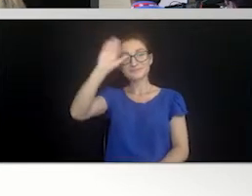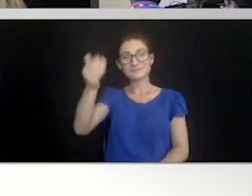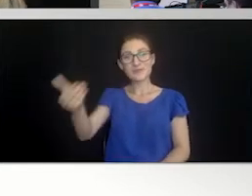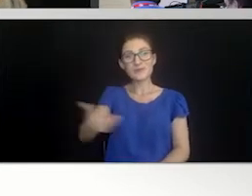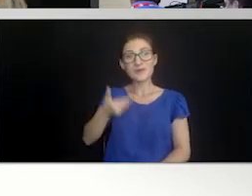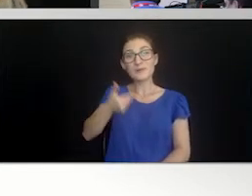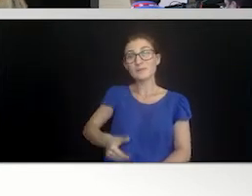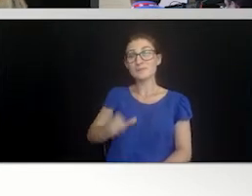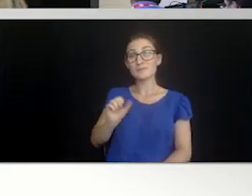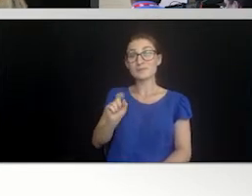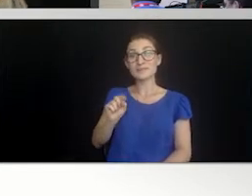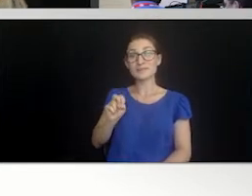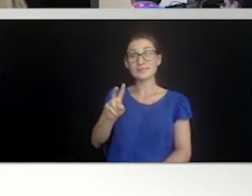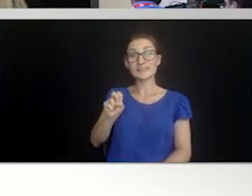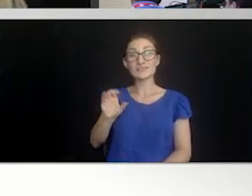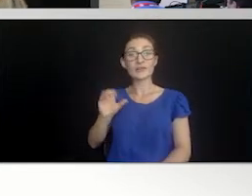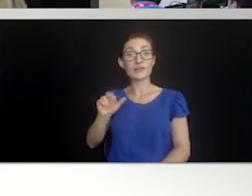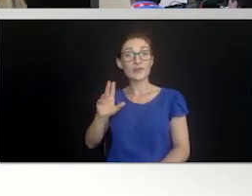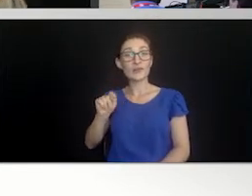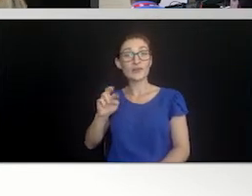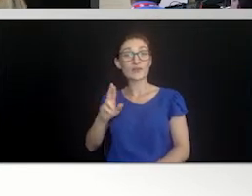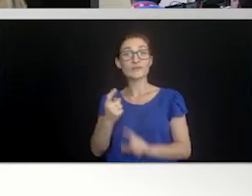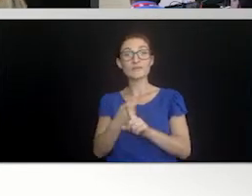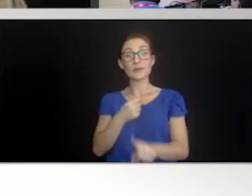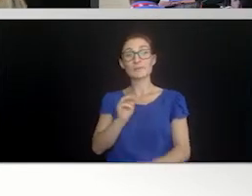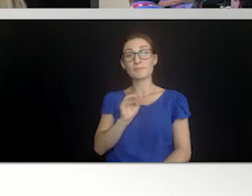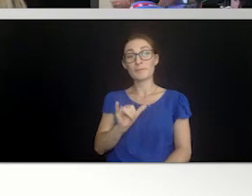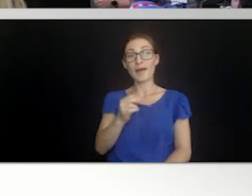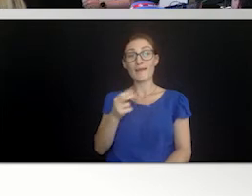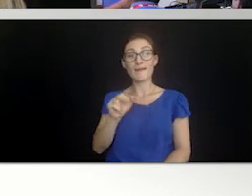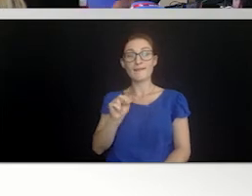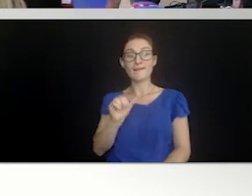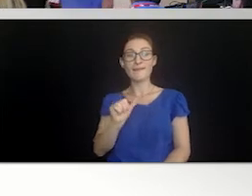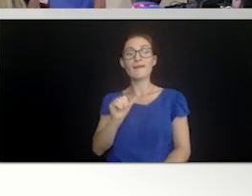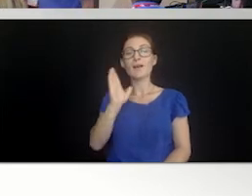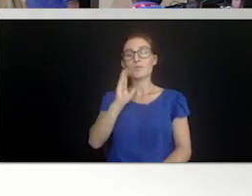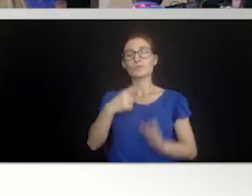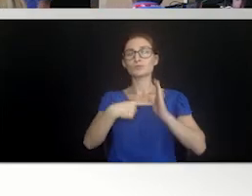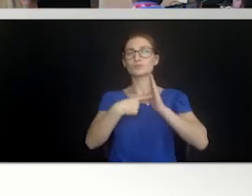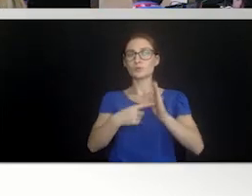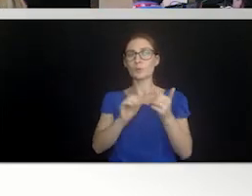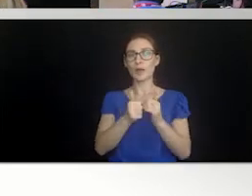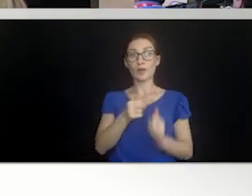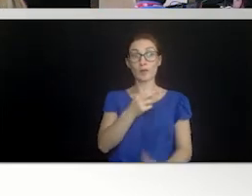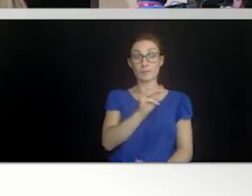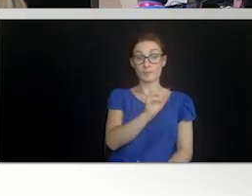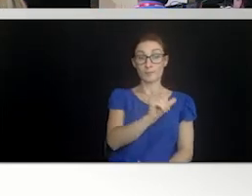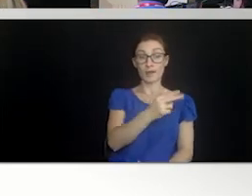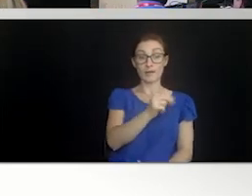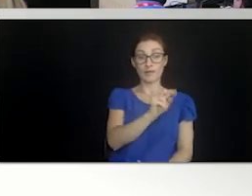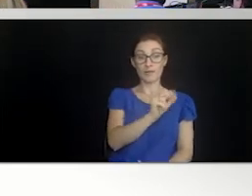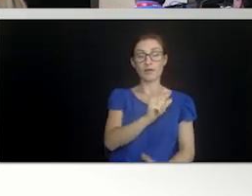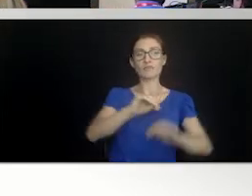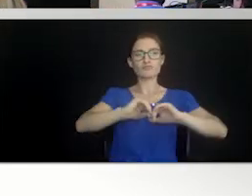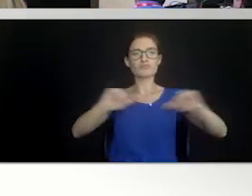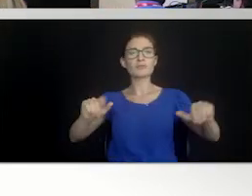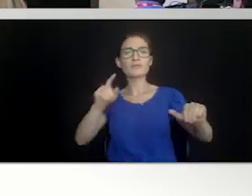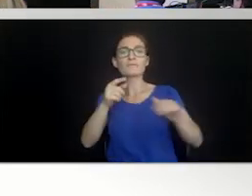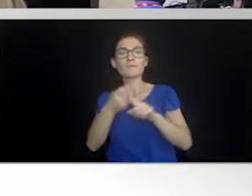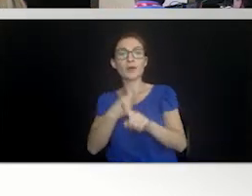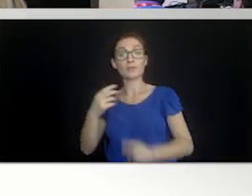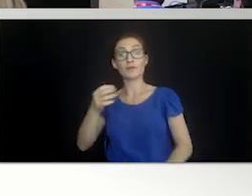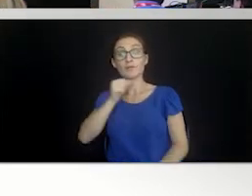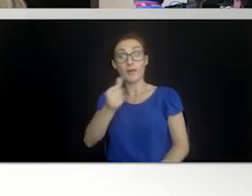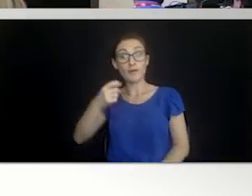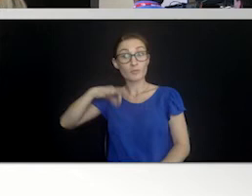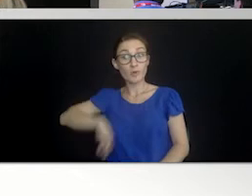Hi and welcome. I'm Steve Carter from MyHana, here to talk to you today about some of the key features that separate MyHana from other services and providers, and